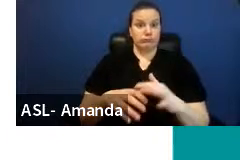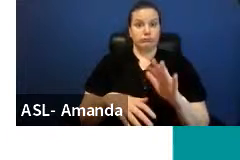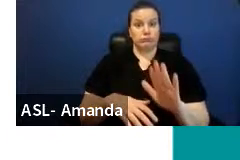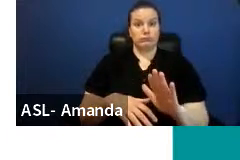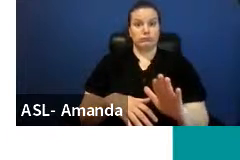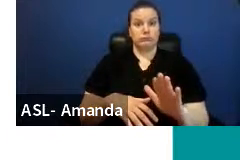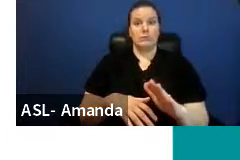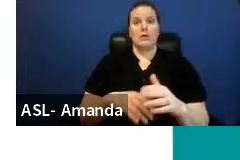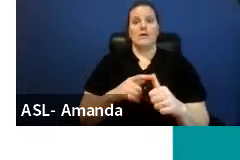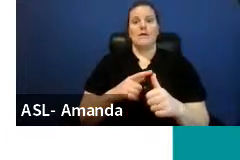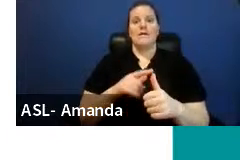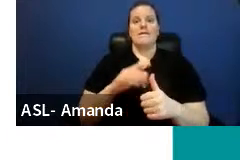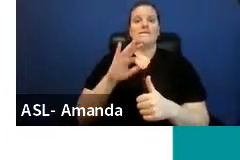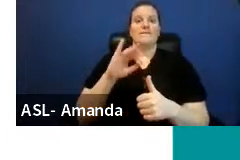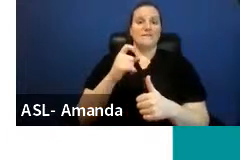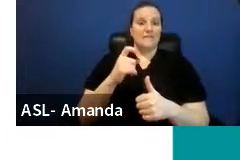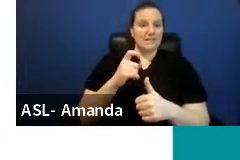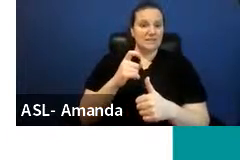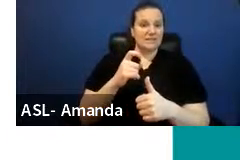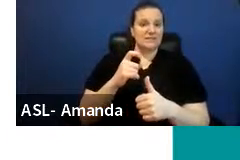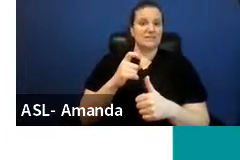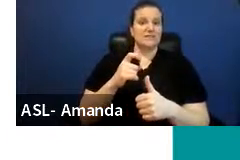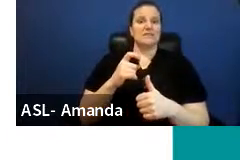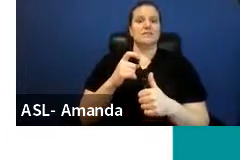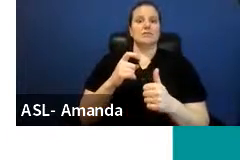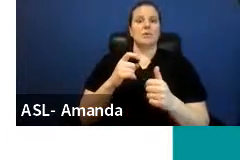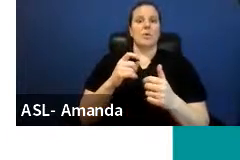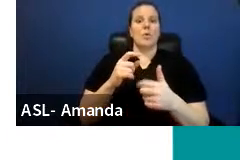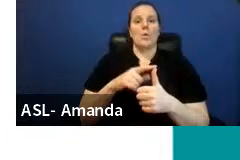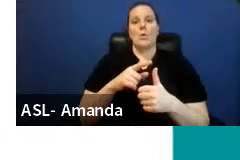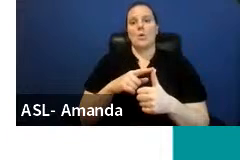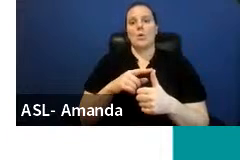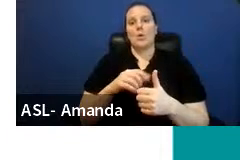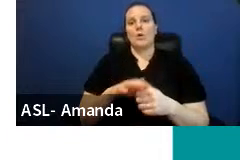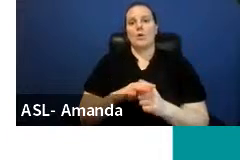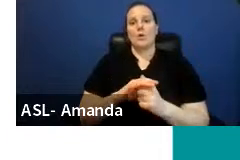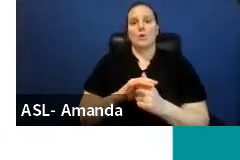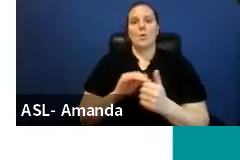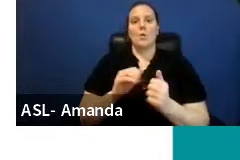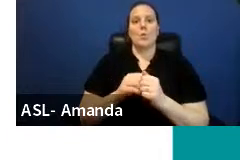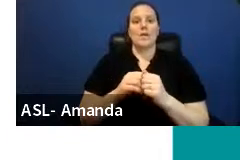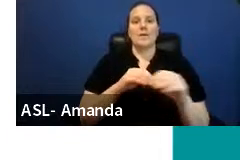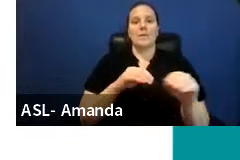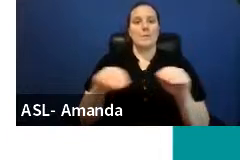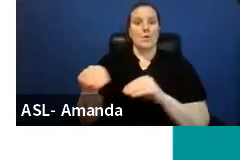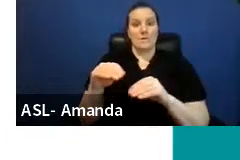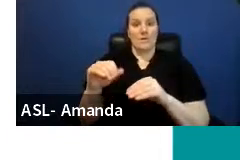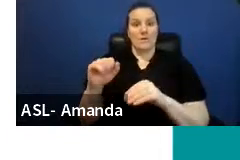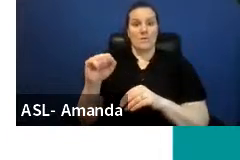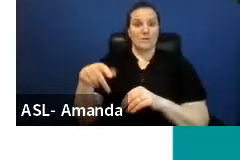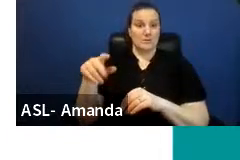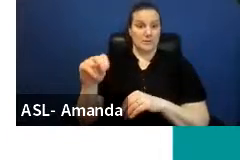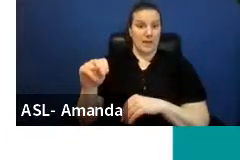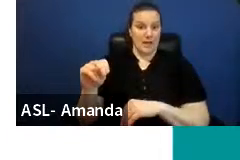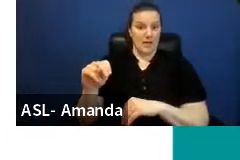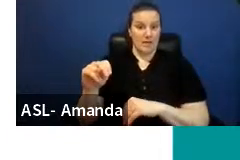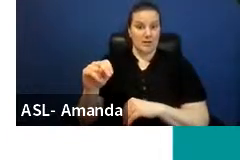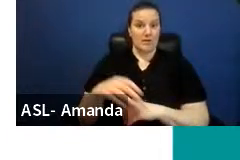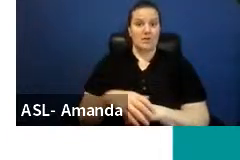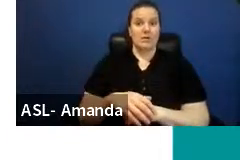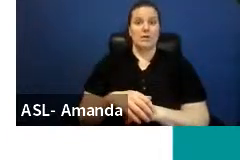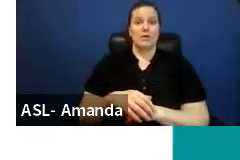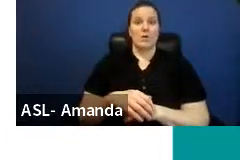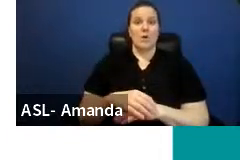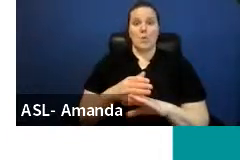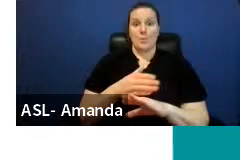of either the fixed in the configurations of the fixed or even with a movable span, we have